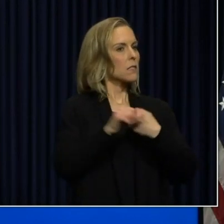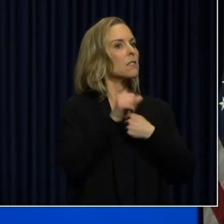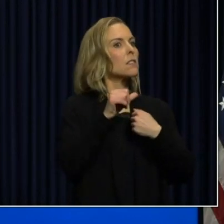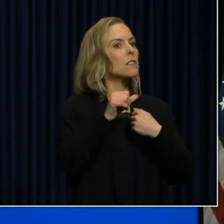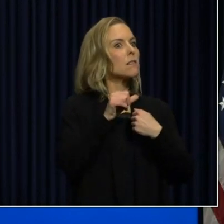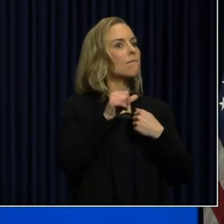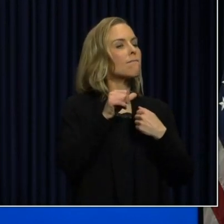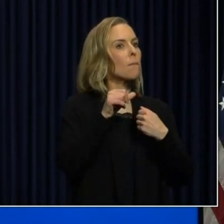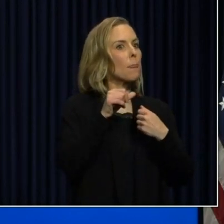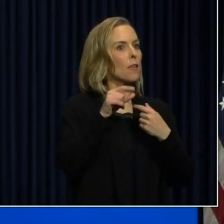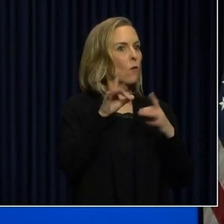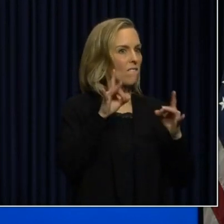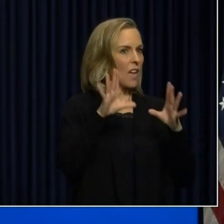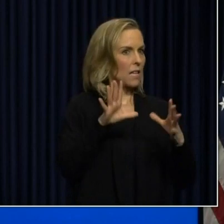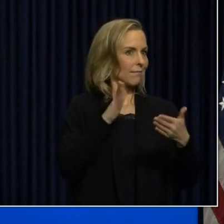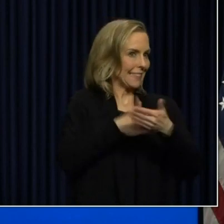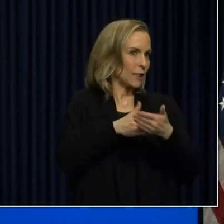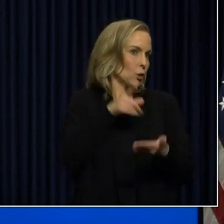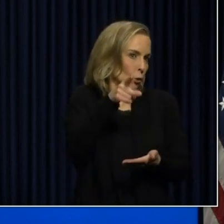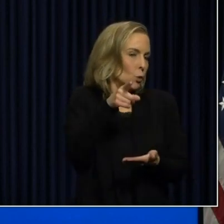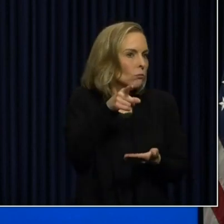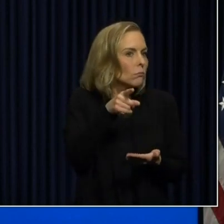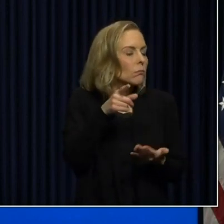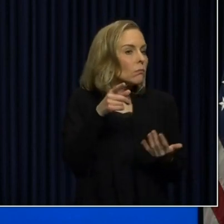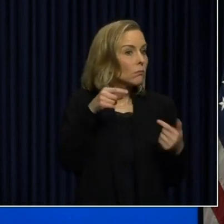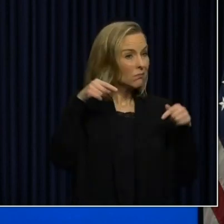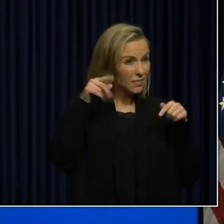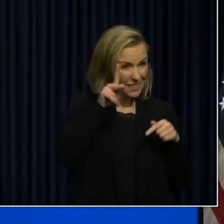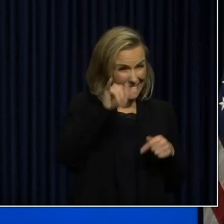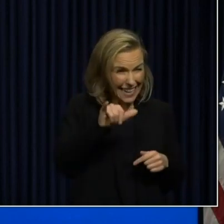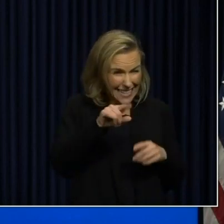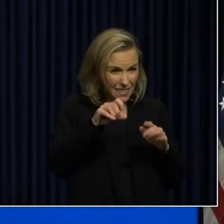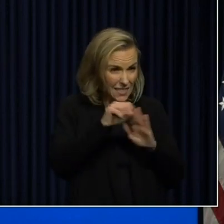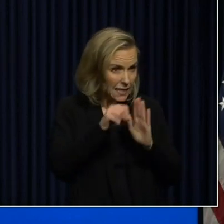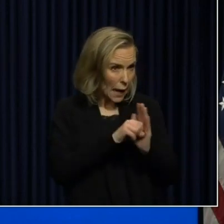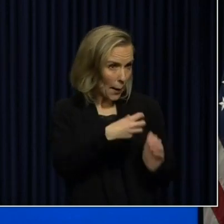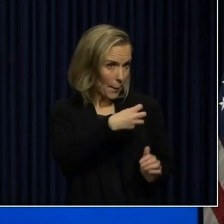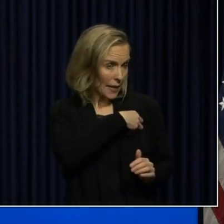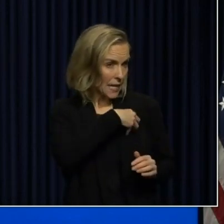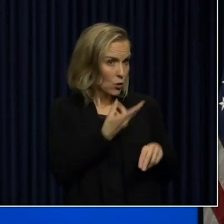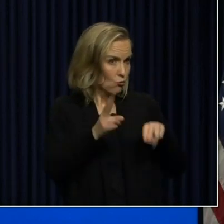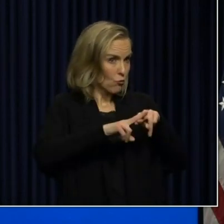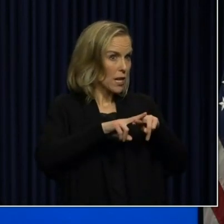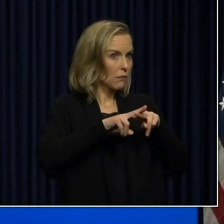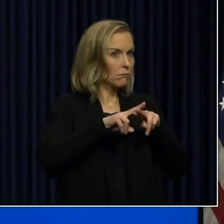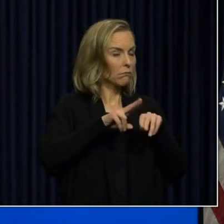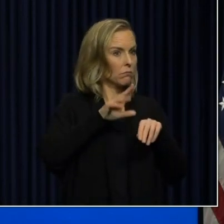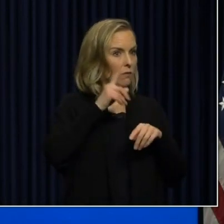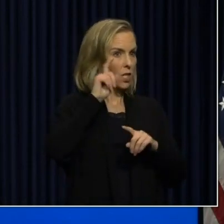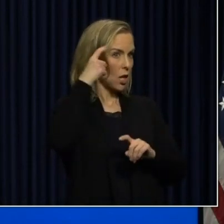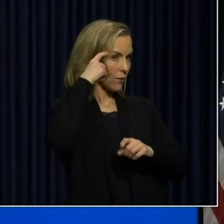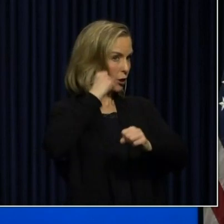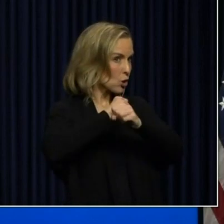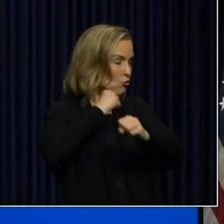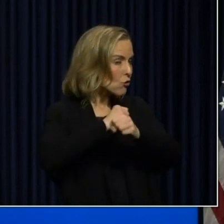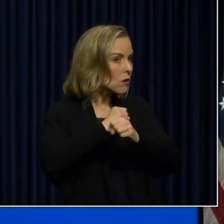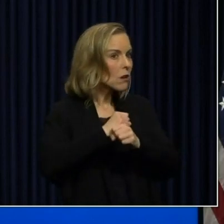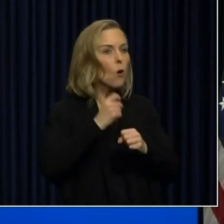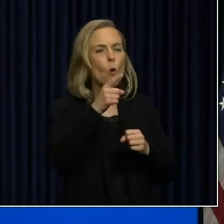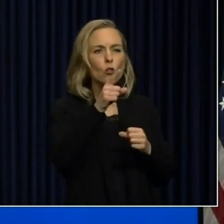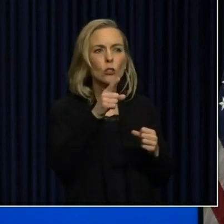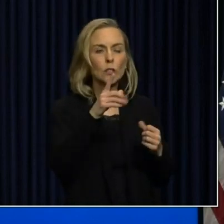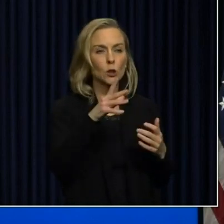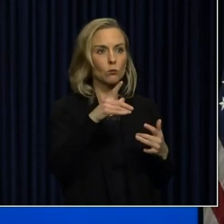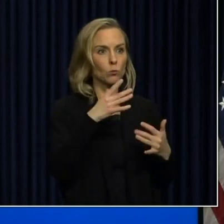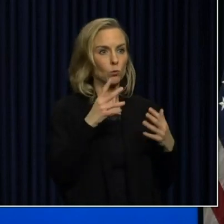you online. Has Kentucky State Police increased security for you, and are you concerned about your